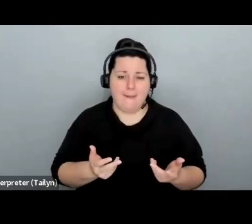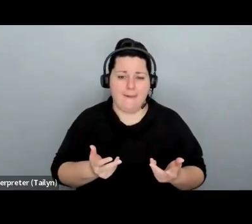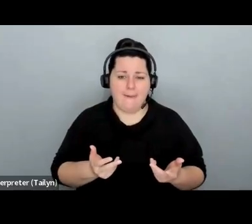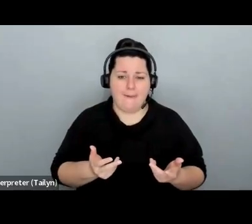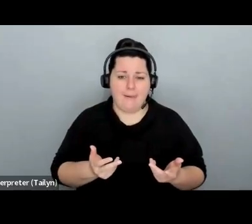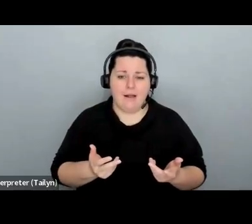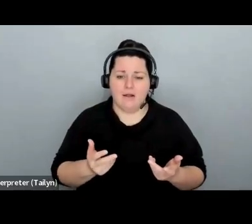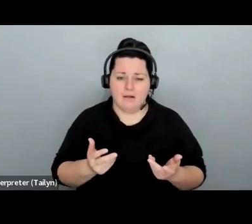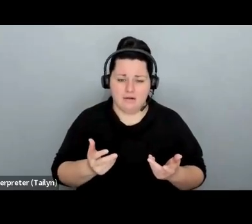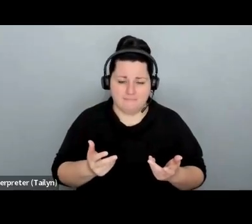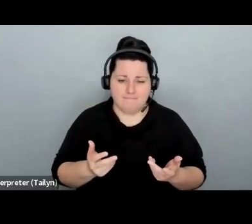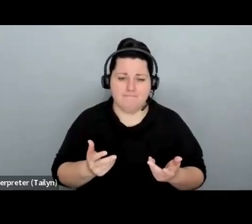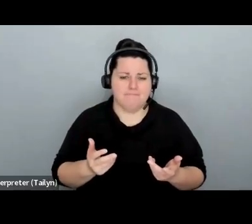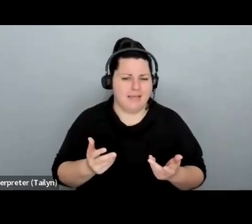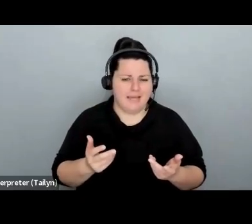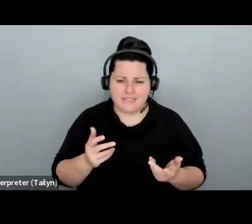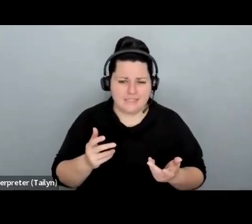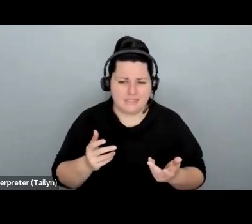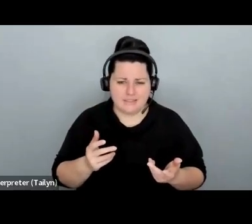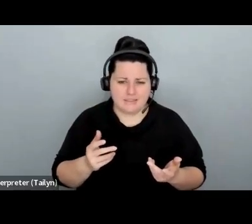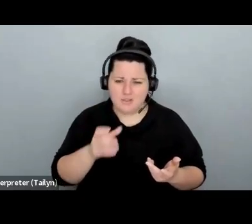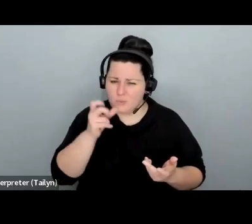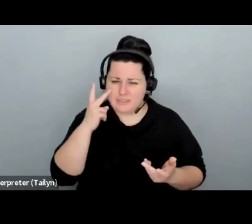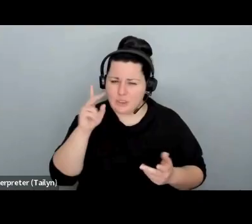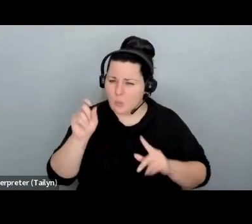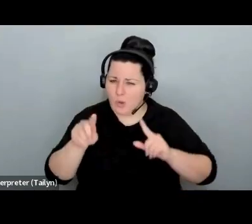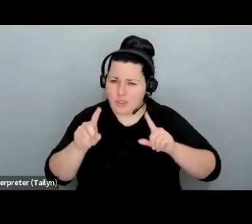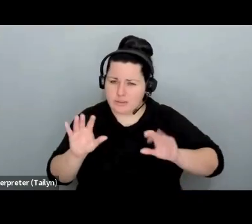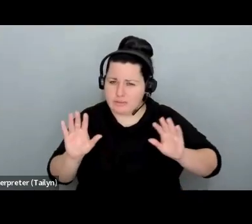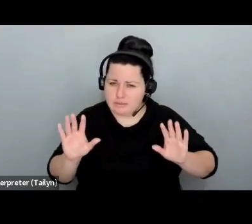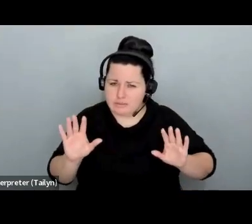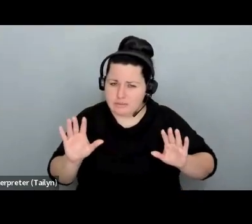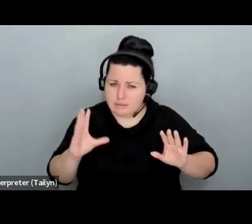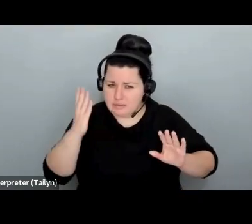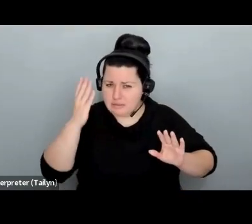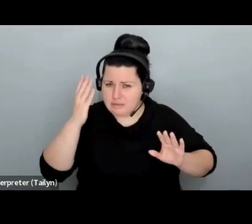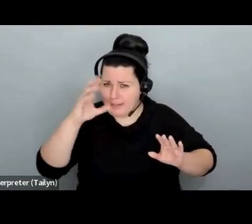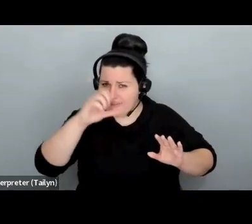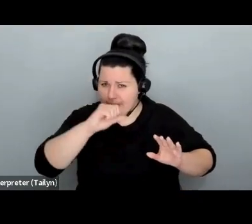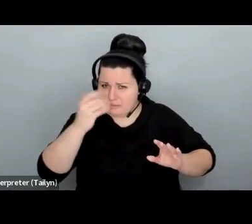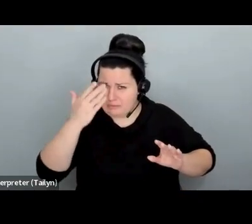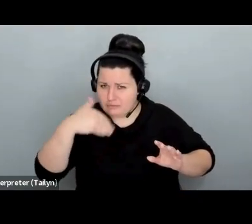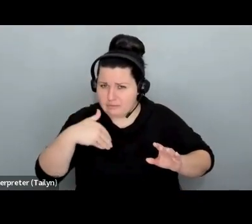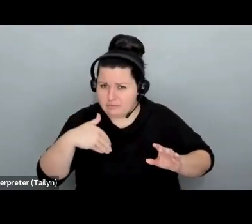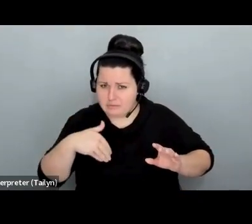were shared. I didn't see any other questions. Did I miss any?